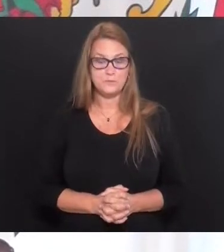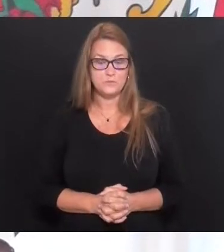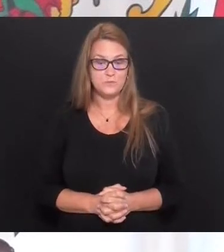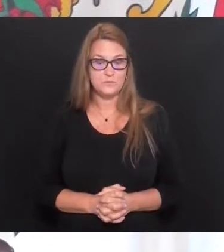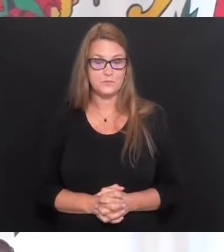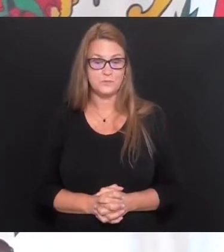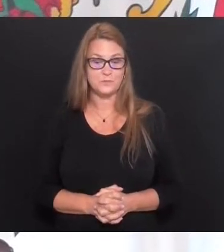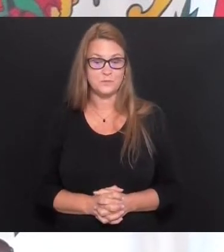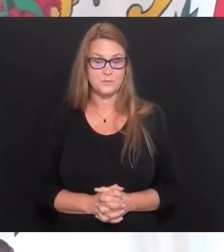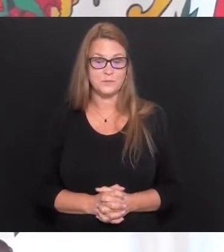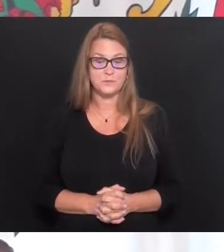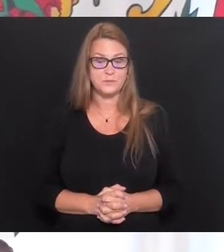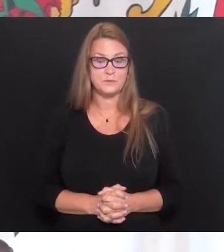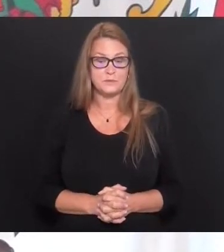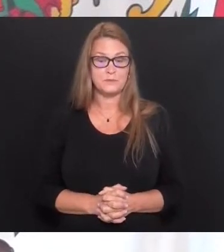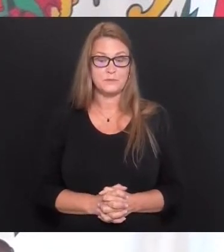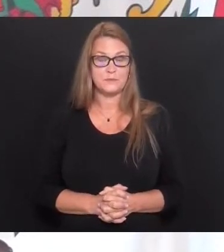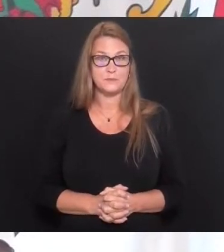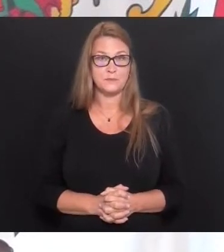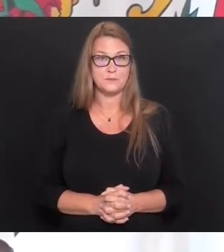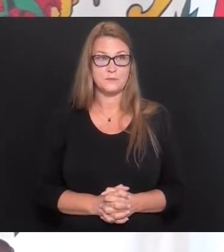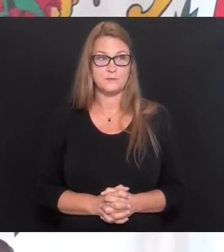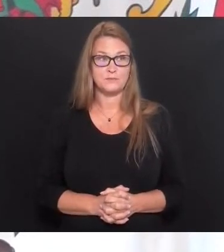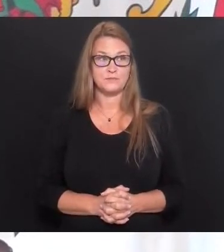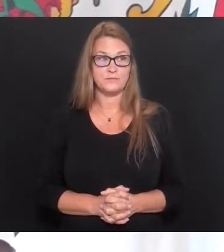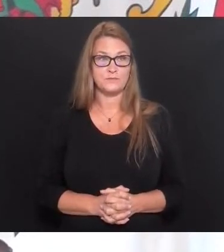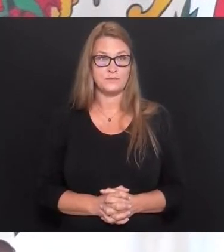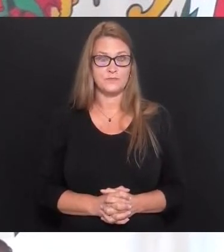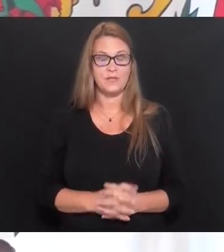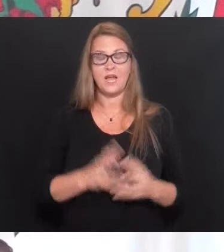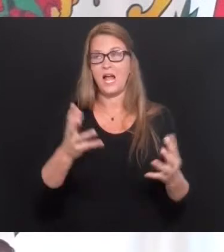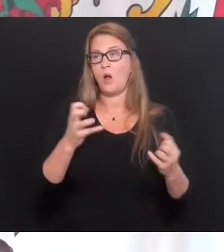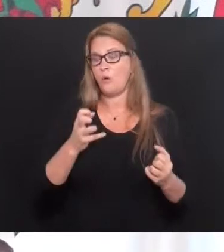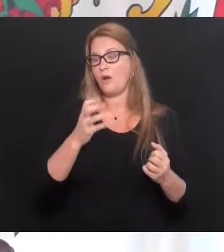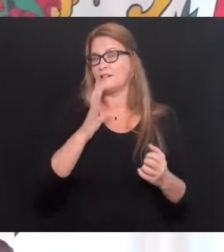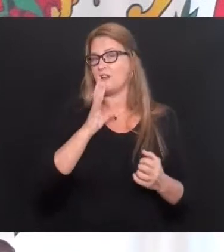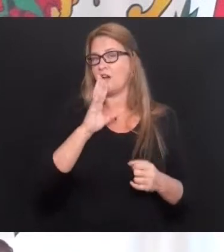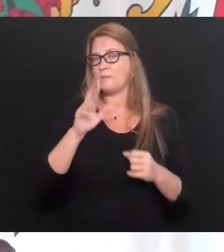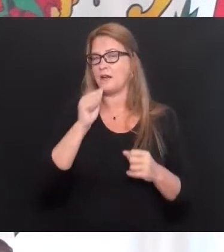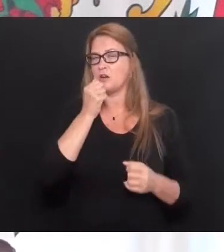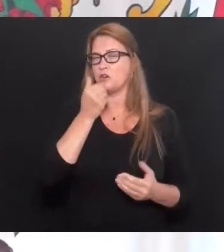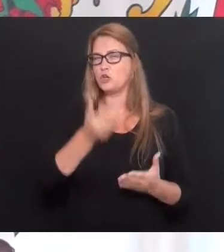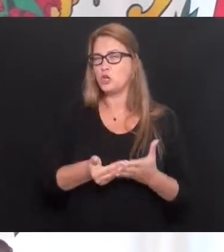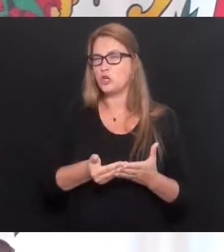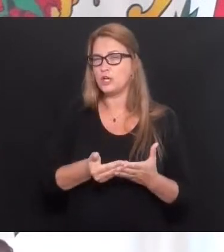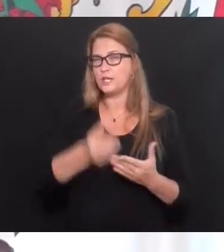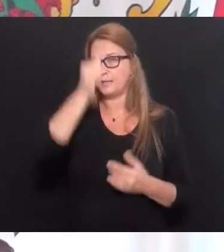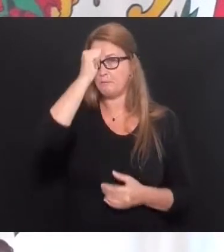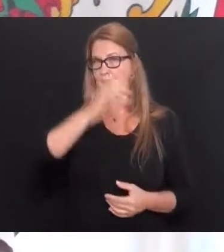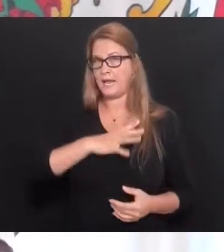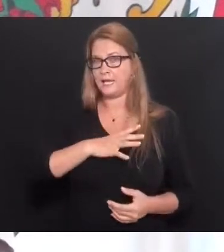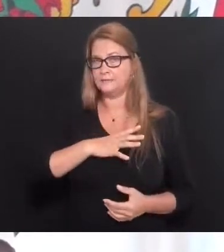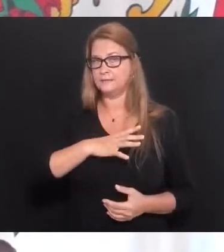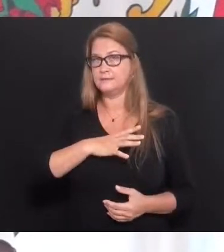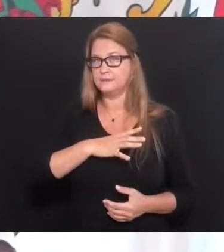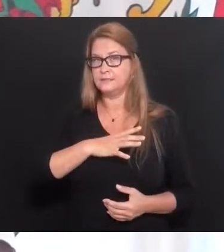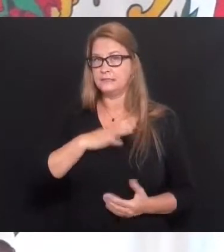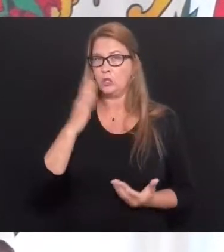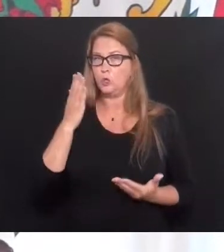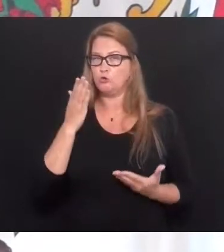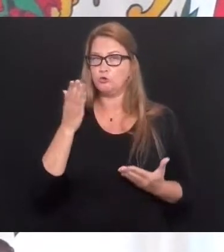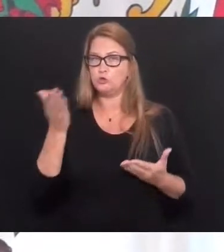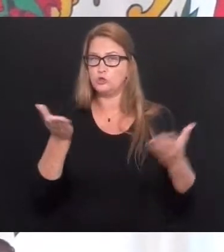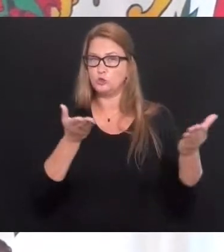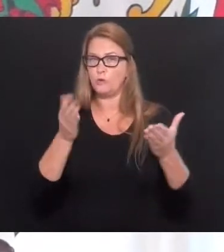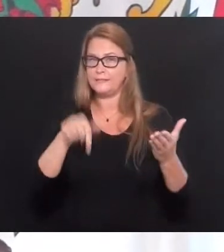leave you with is just this, and I want to talk about a really good man. I want to talk about a man that served this state and served this state